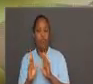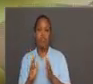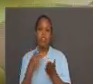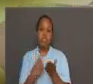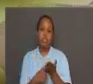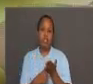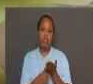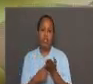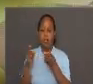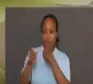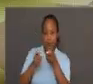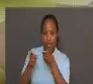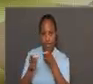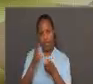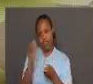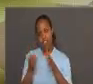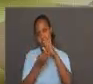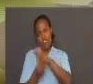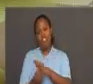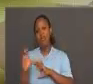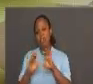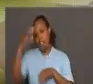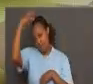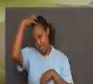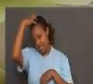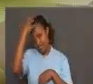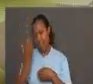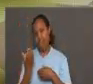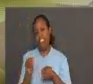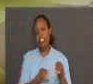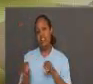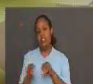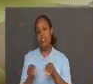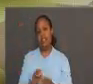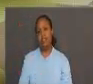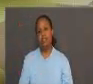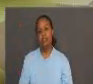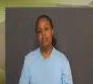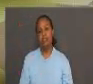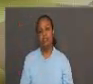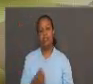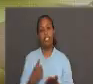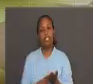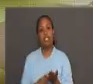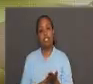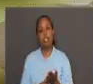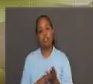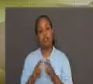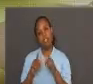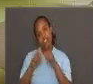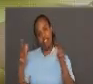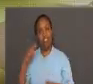to monitor and influence government activities. This is the